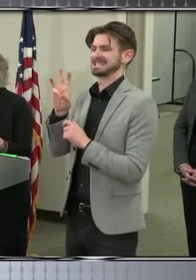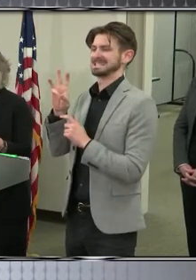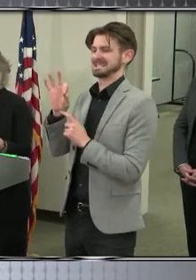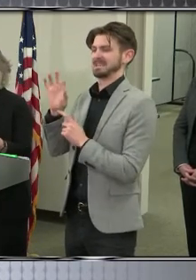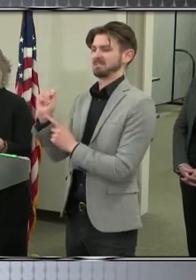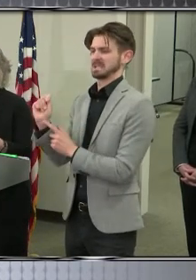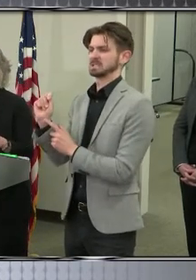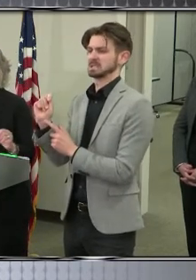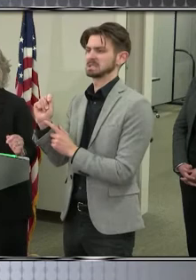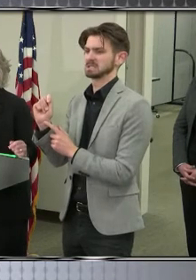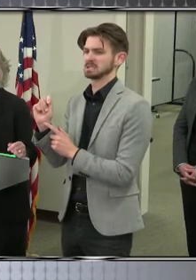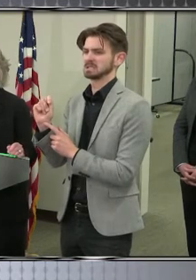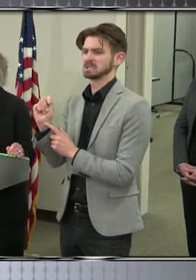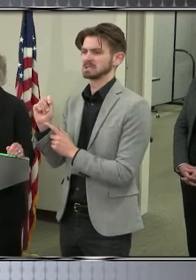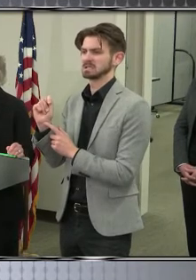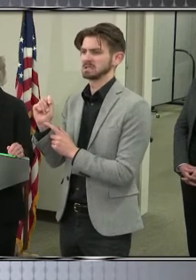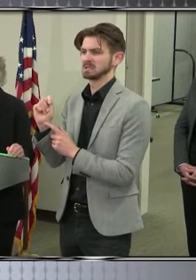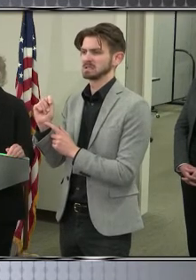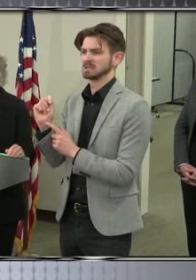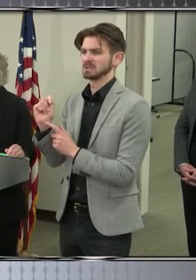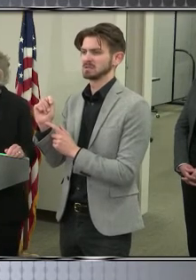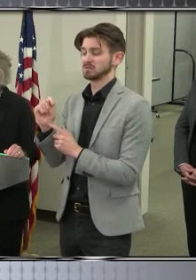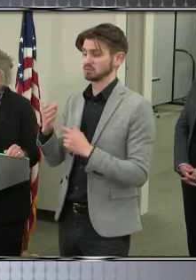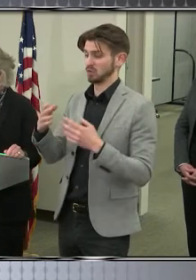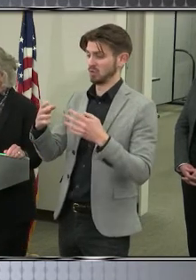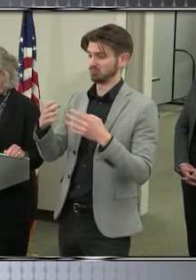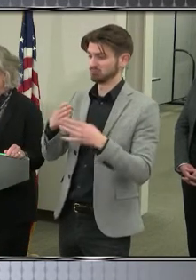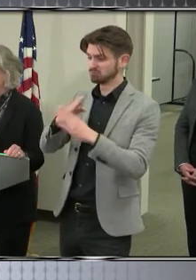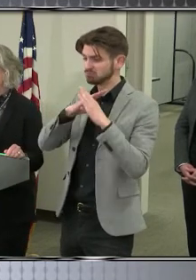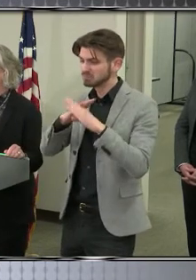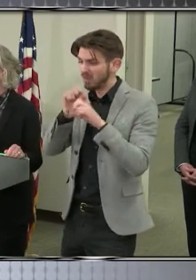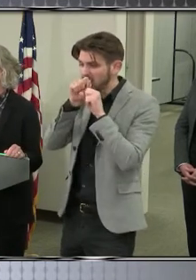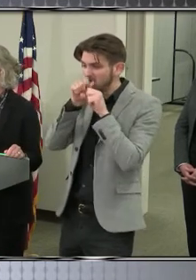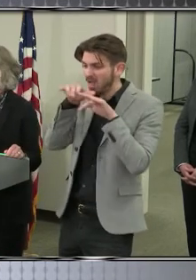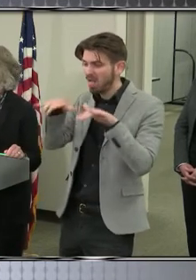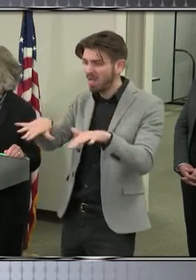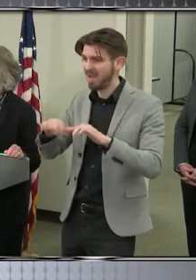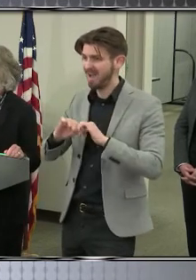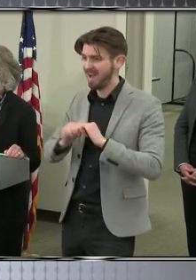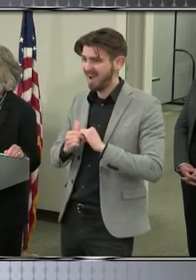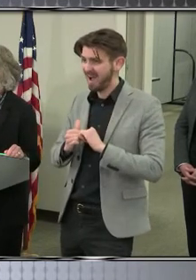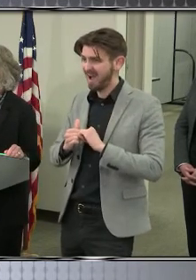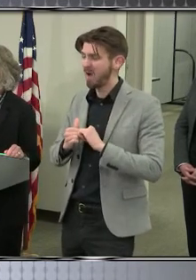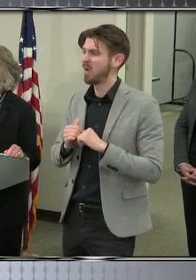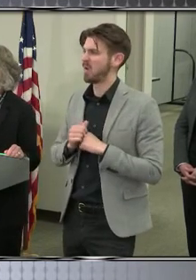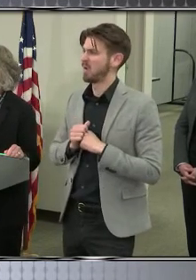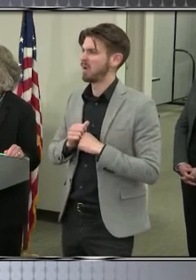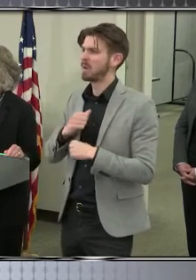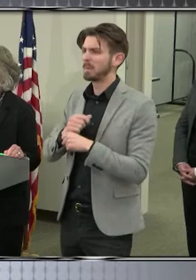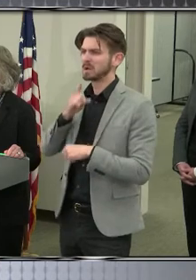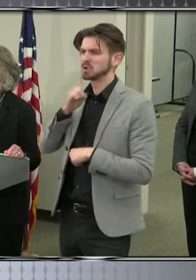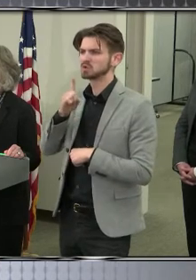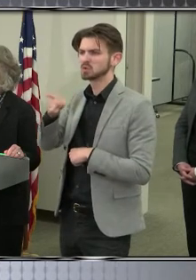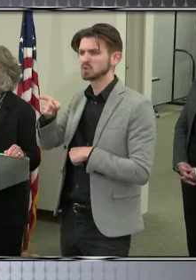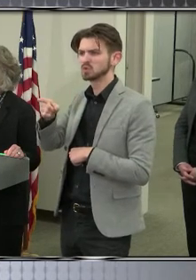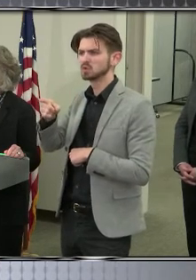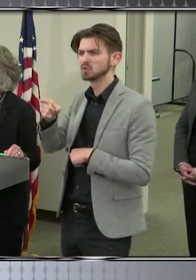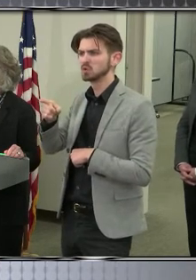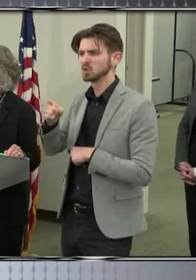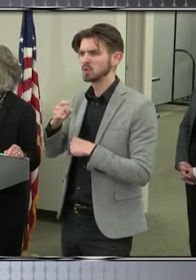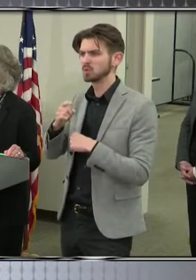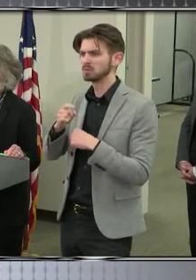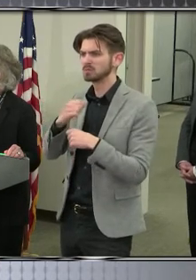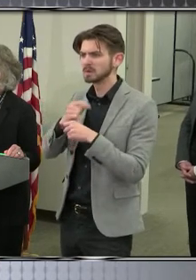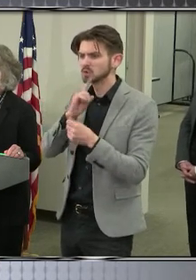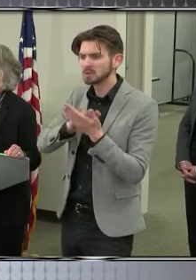the best way to prevent that spread is really practicing good respiratory hygiene